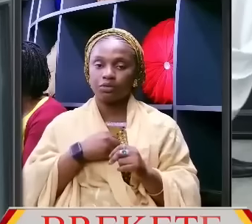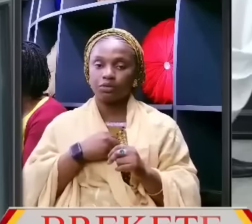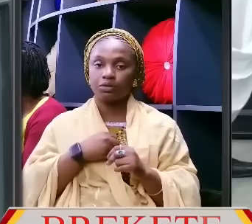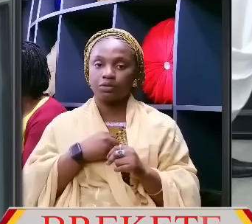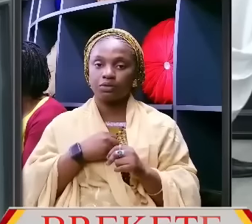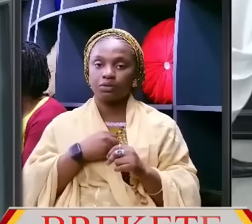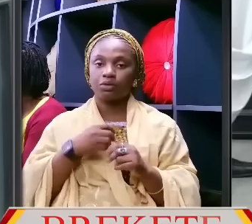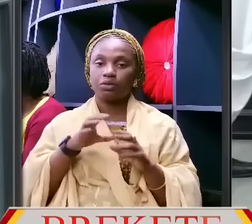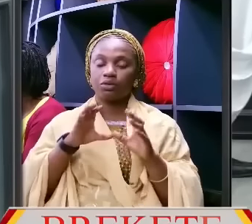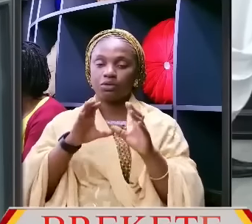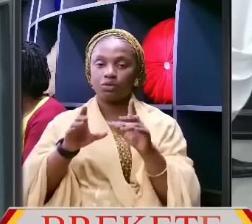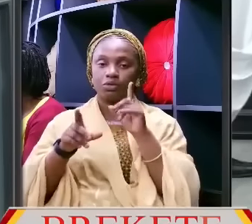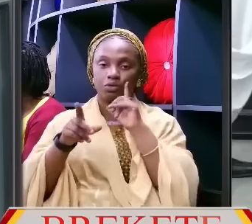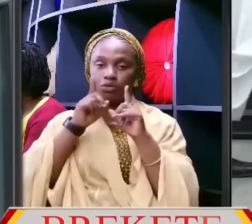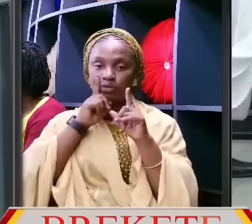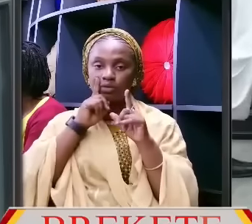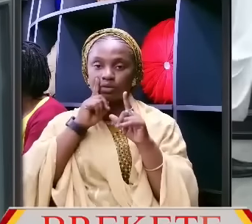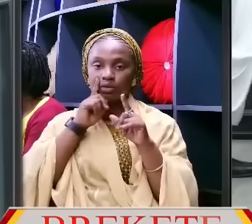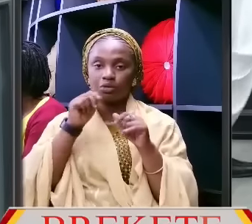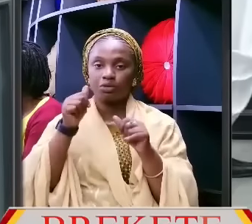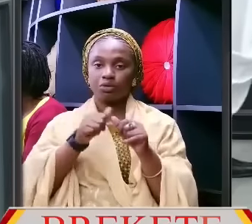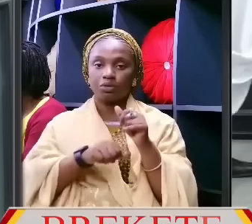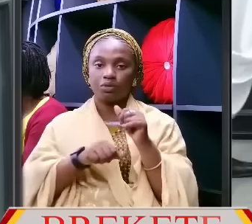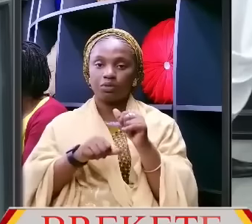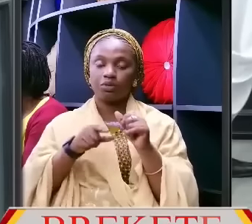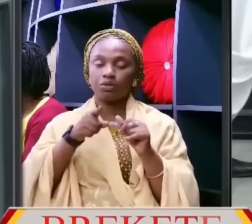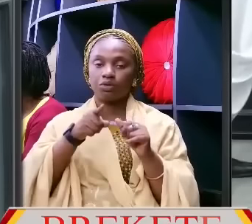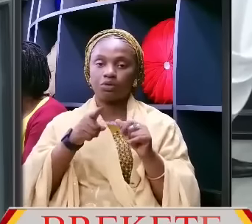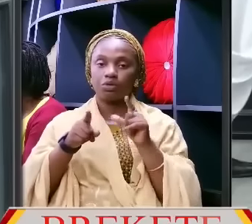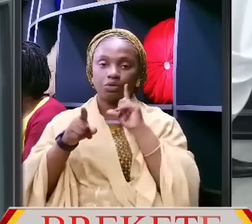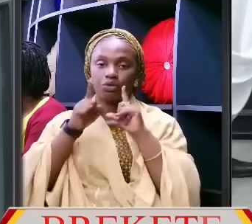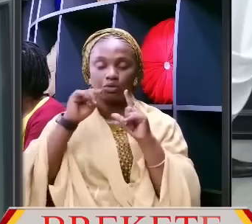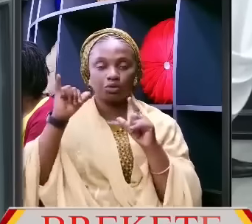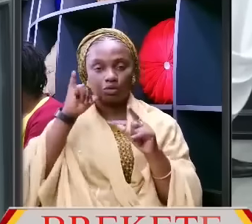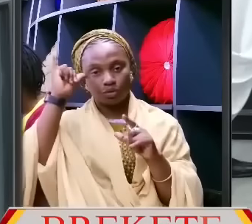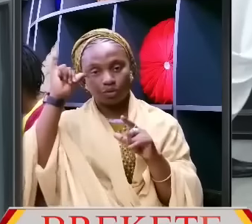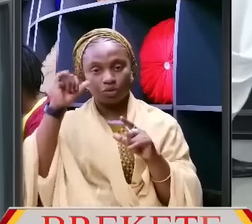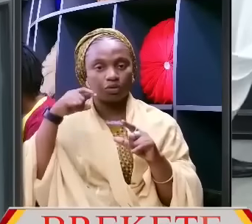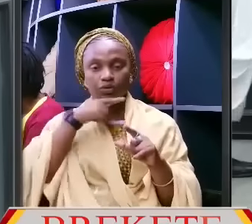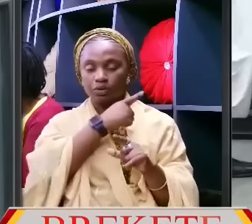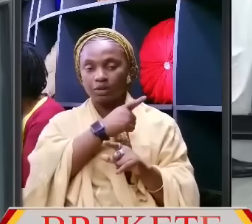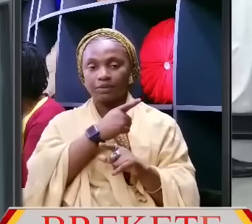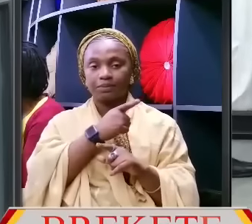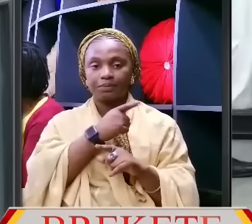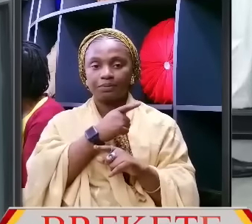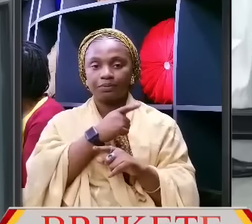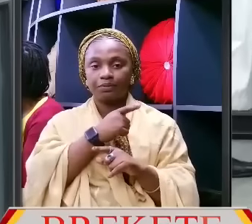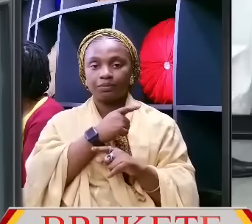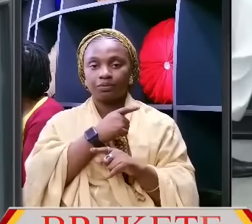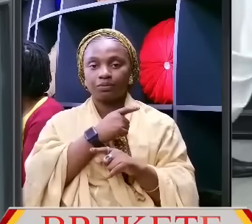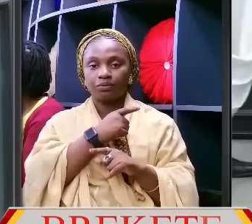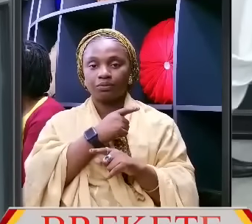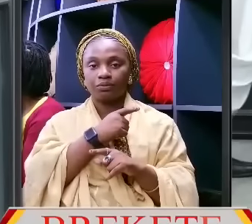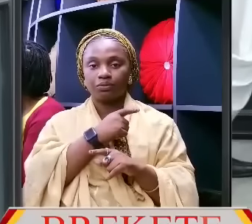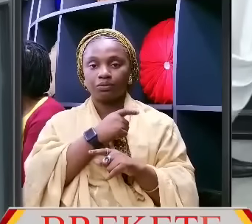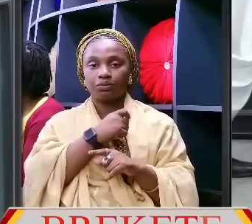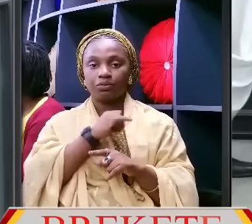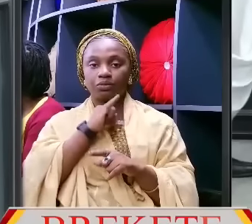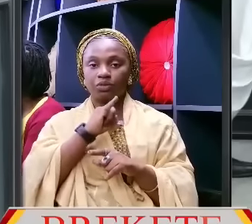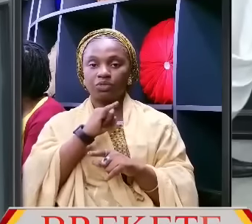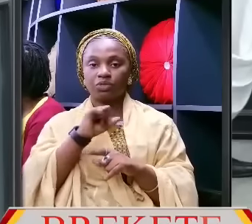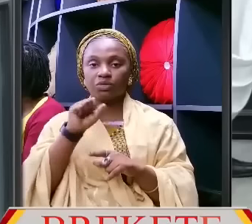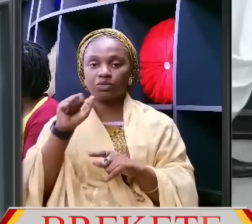Sorry, sir. Just they talk. Everything we were talking here, I lie. Because Nasali will build house. Nasali will build house.